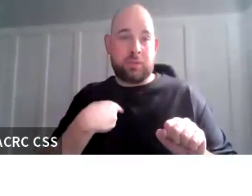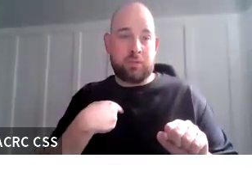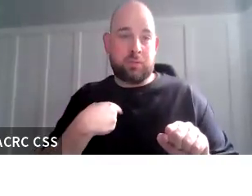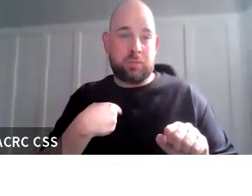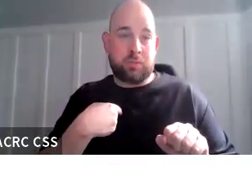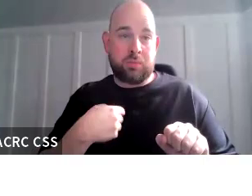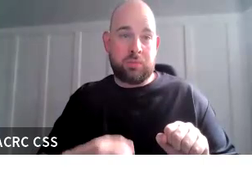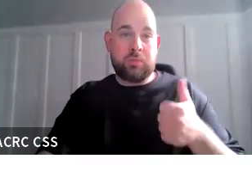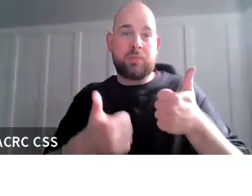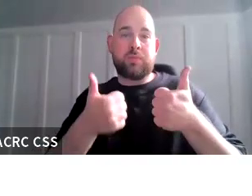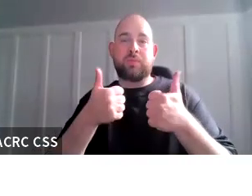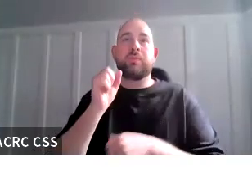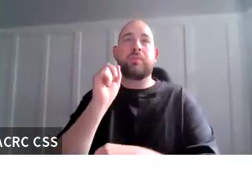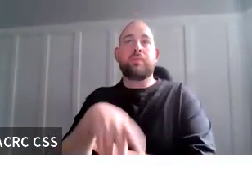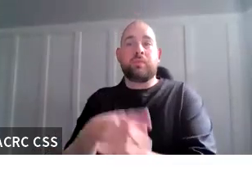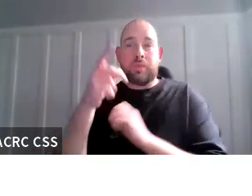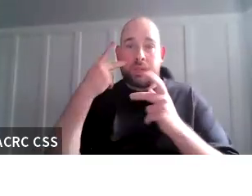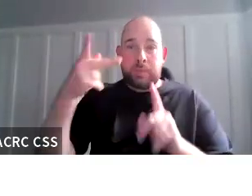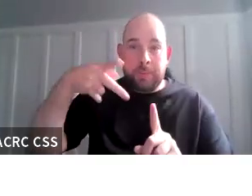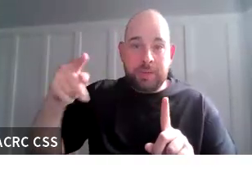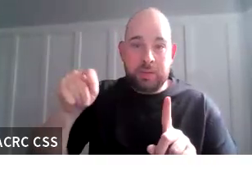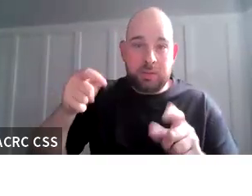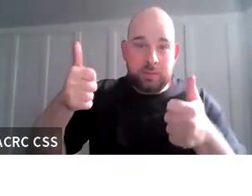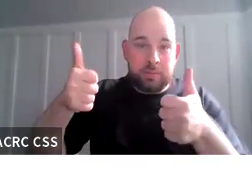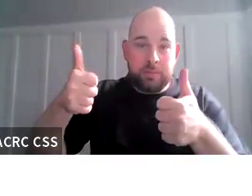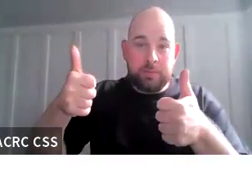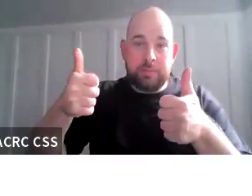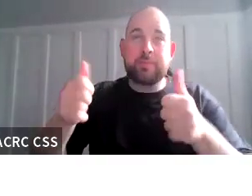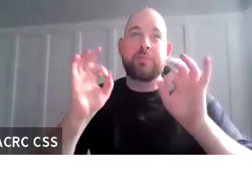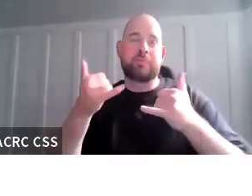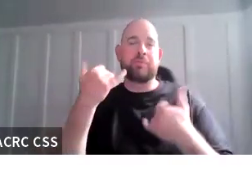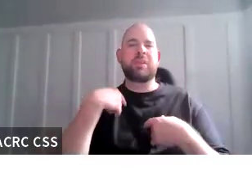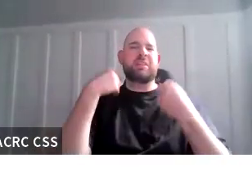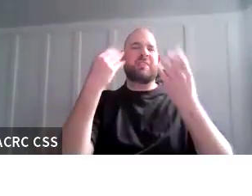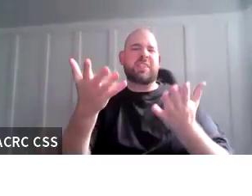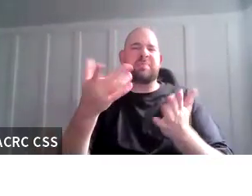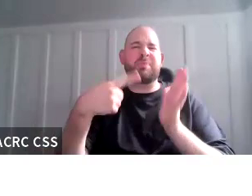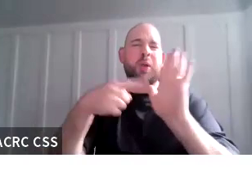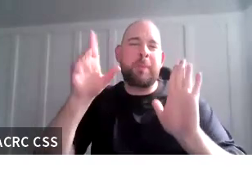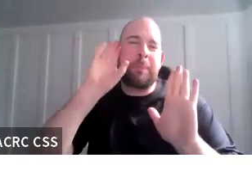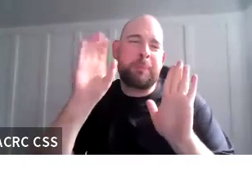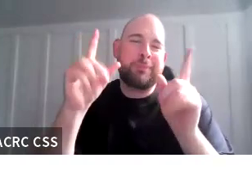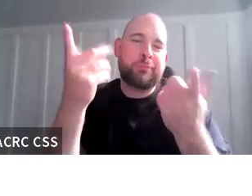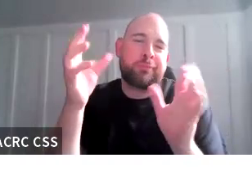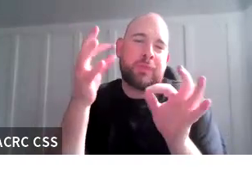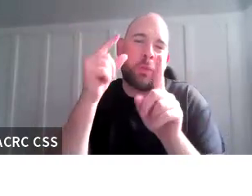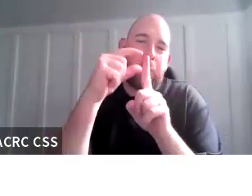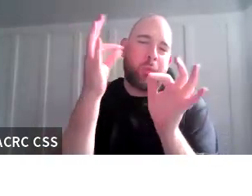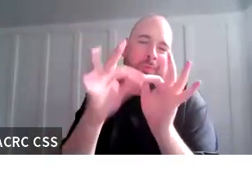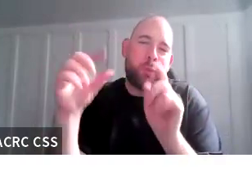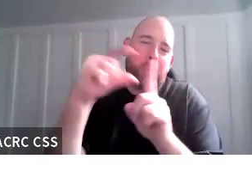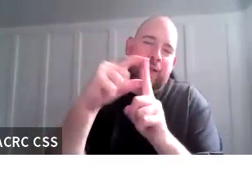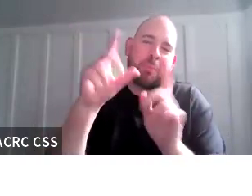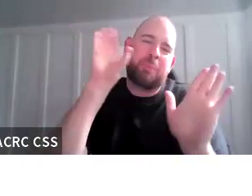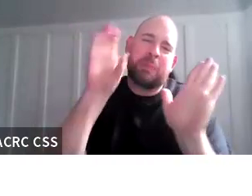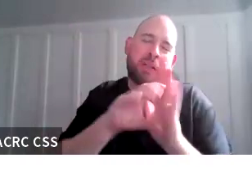Okay, so making sure interpreter can still see me, they can. And we can all see the PowerPoint. Great. So these are just some examples